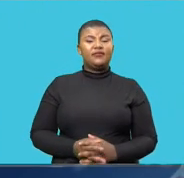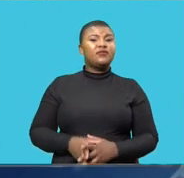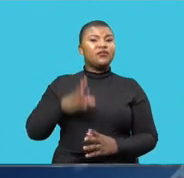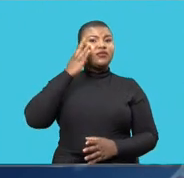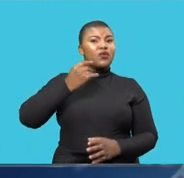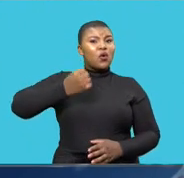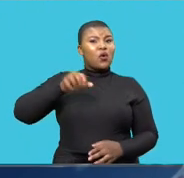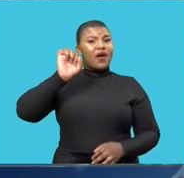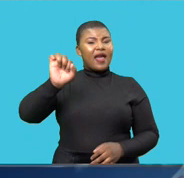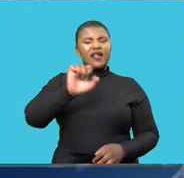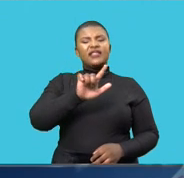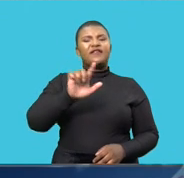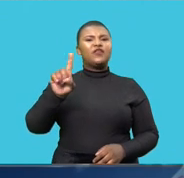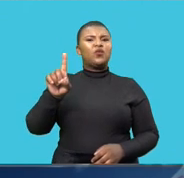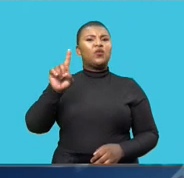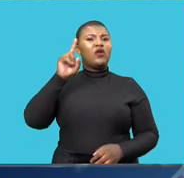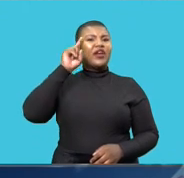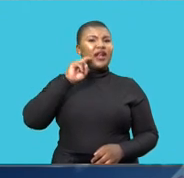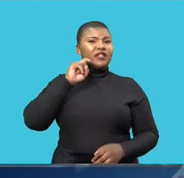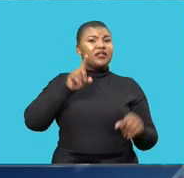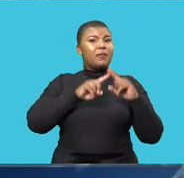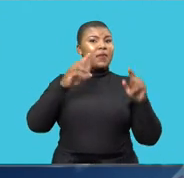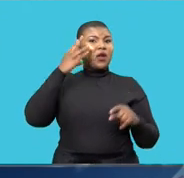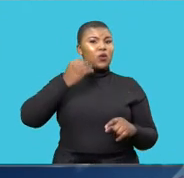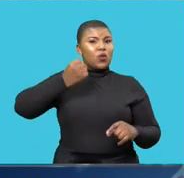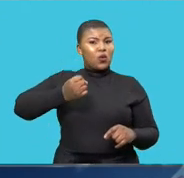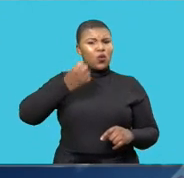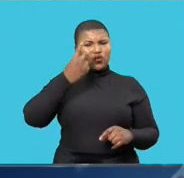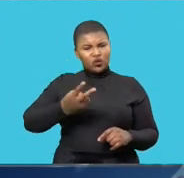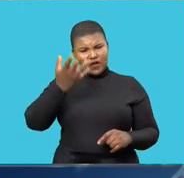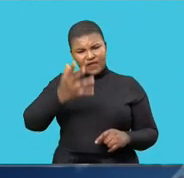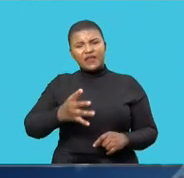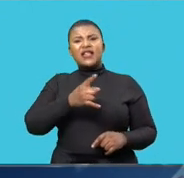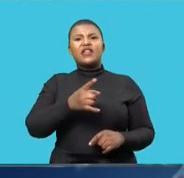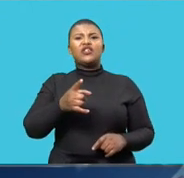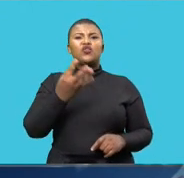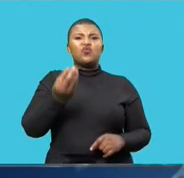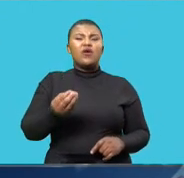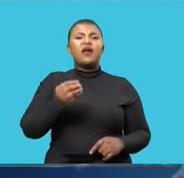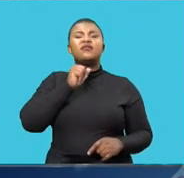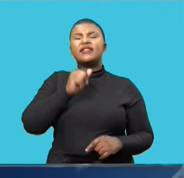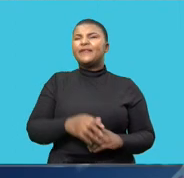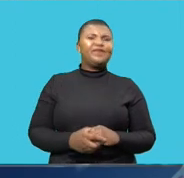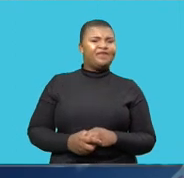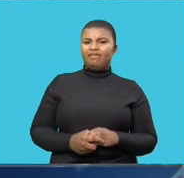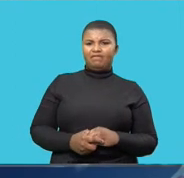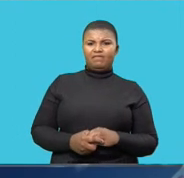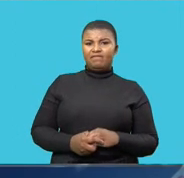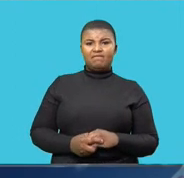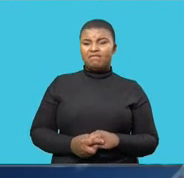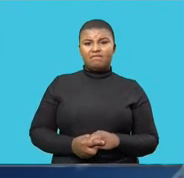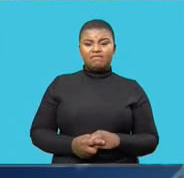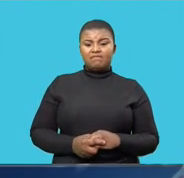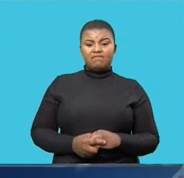yona le 71 years o khone go bona the symptoms tsa ngwana